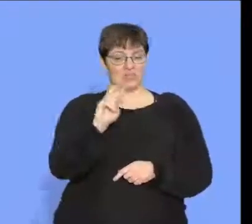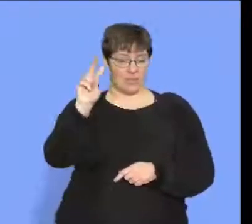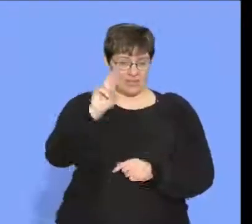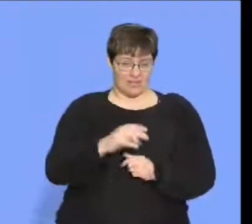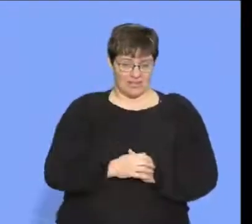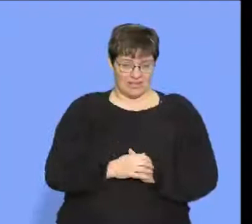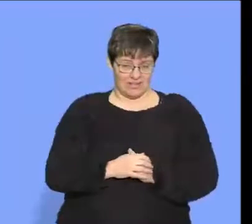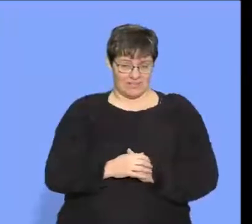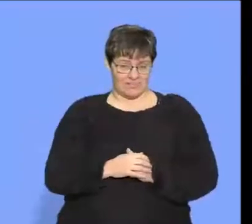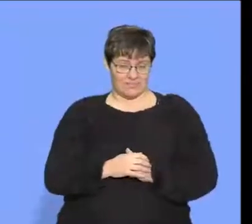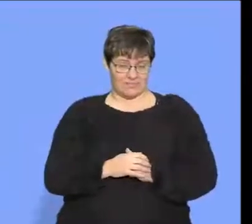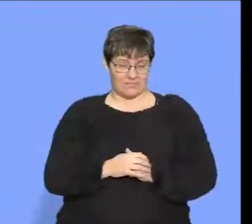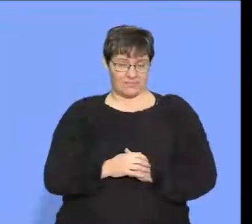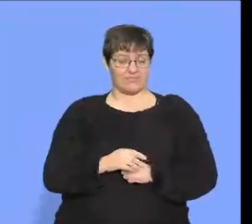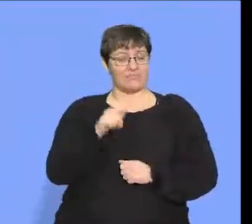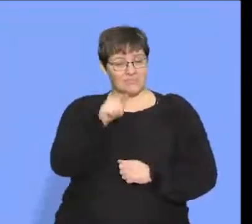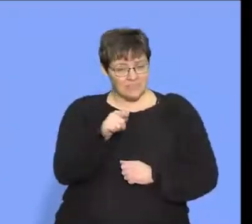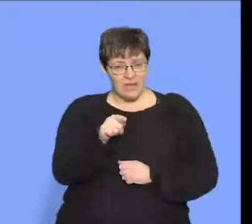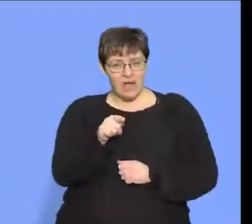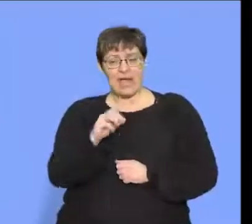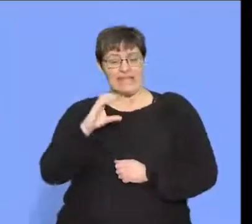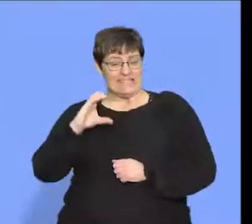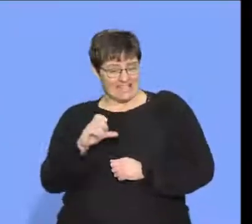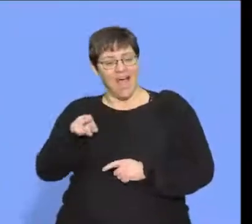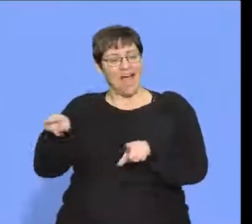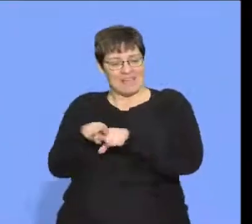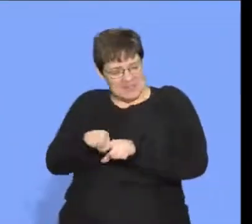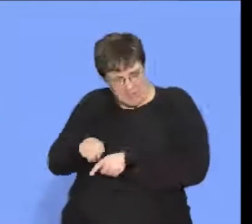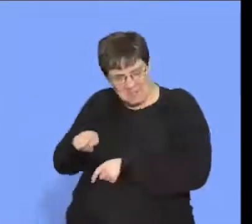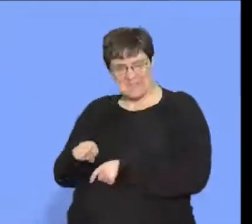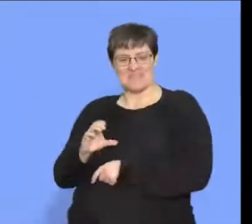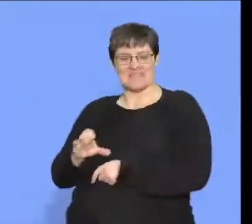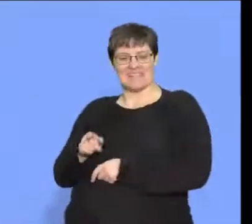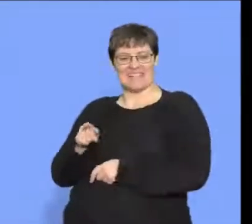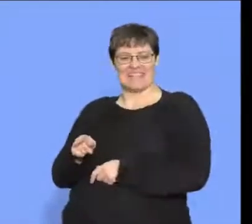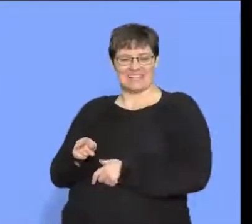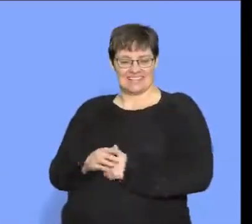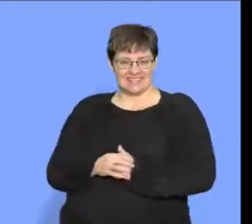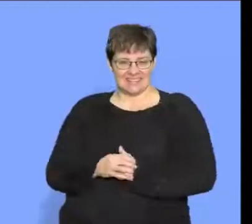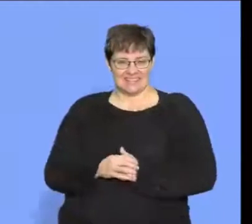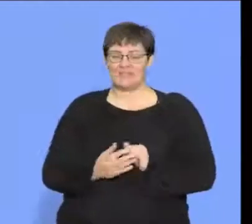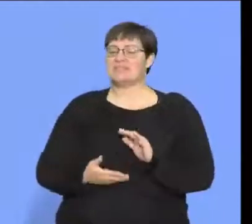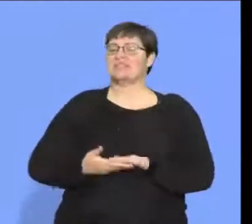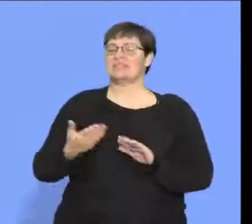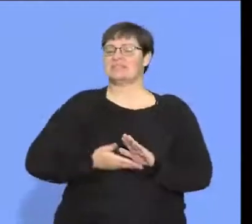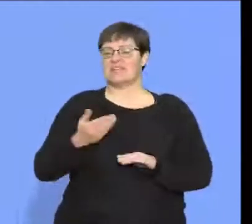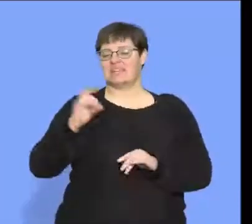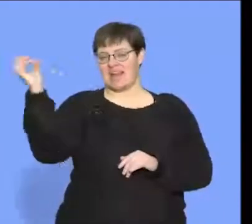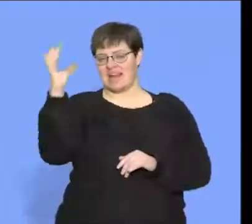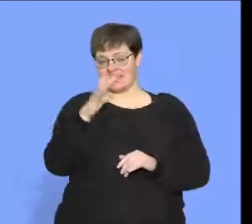mc squared. That c you see there is the exact same c that we are referring to,